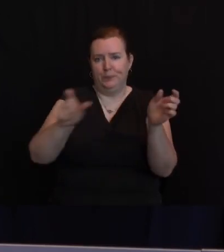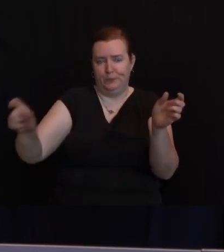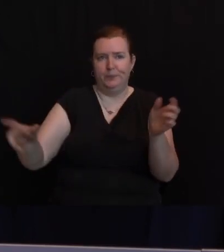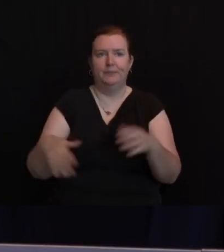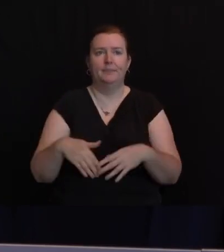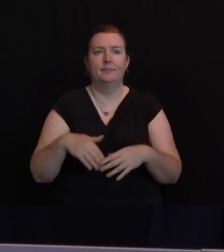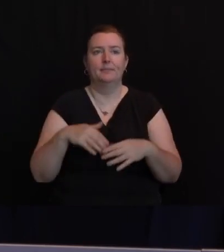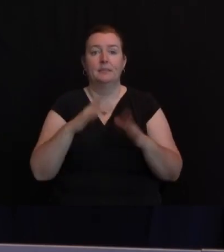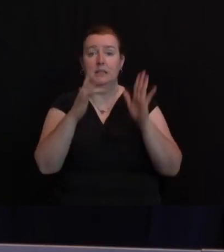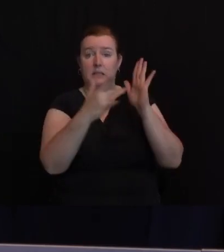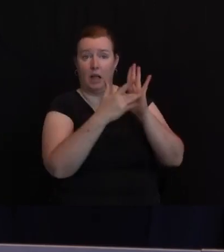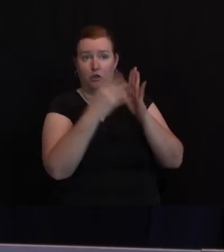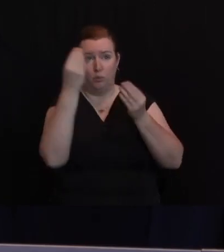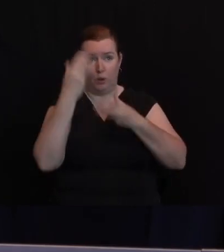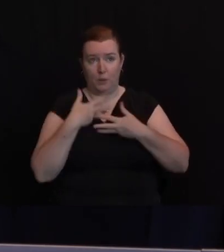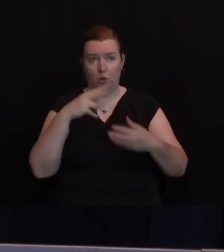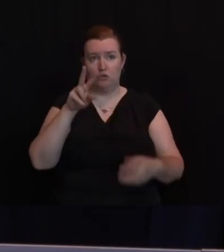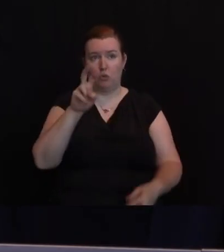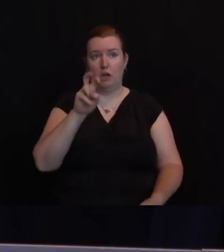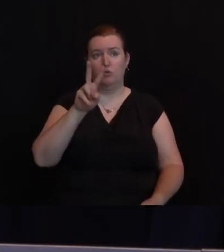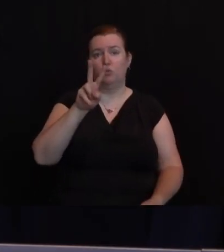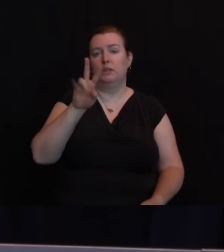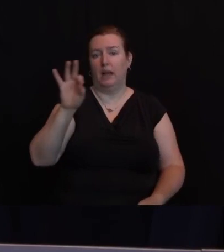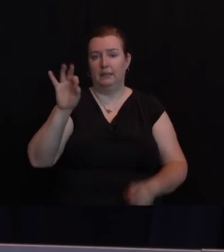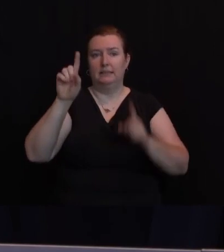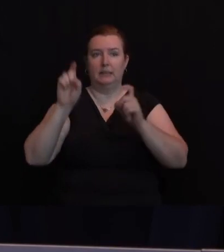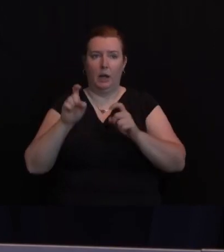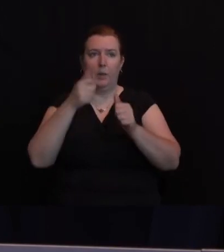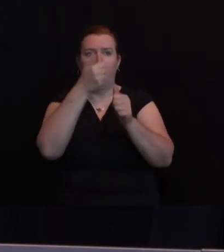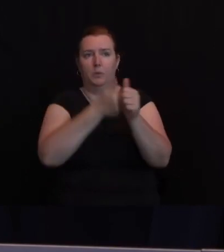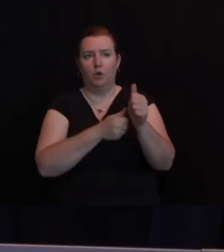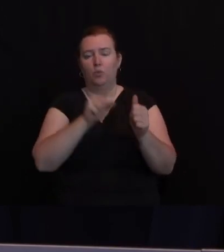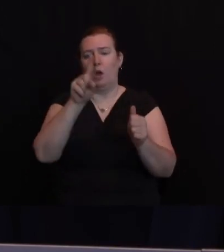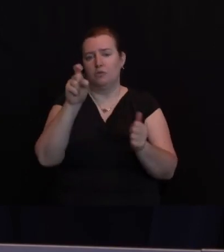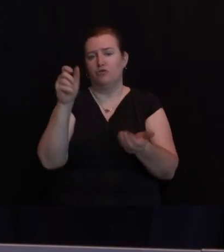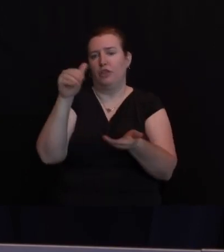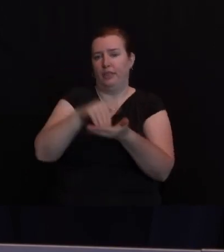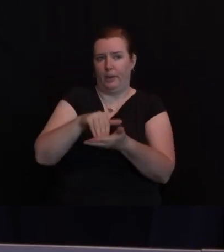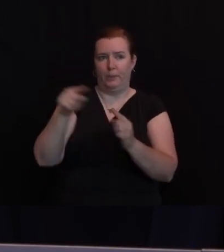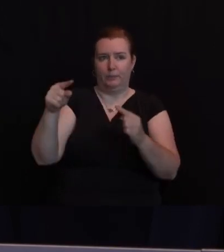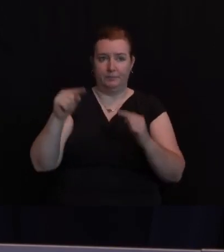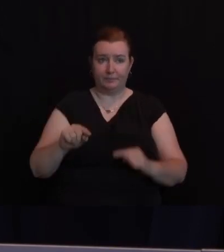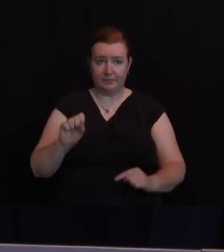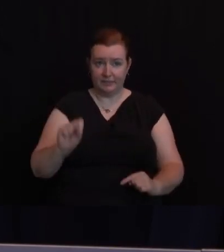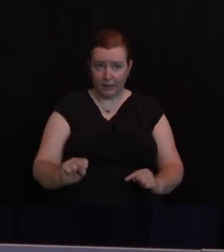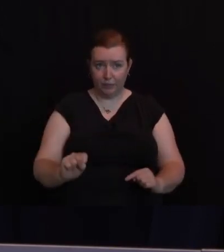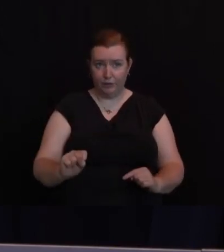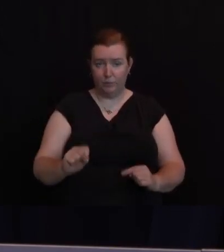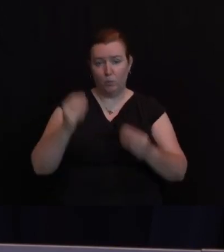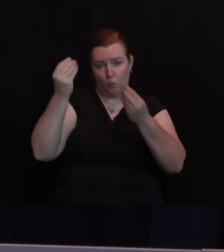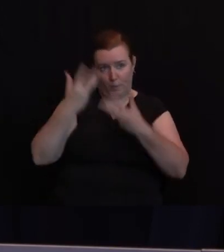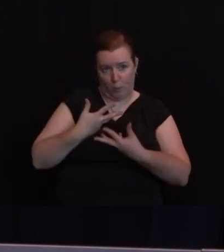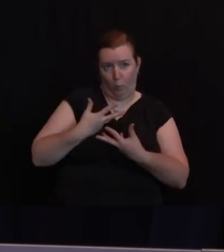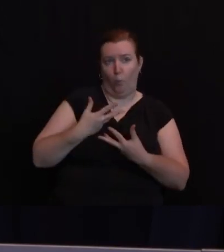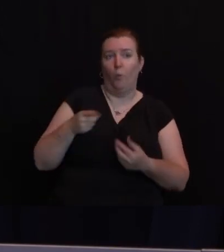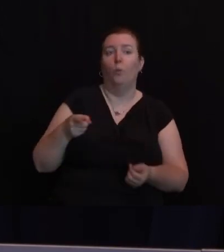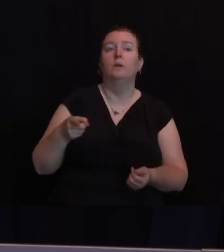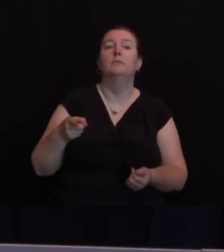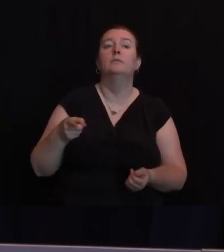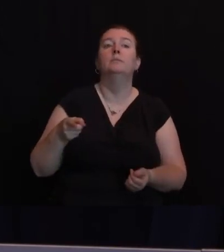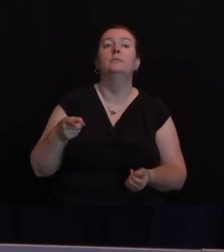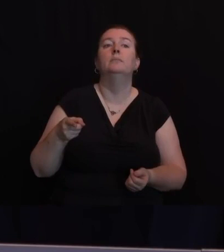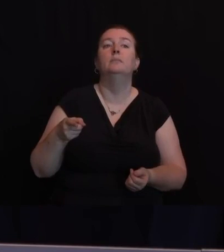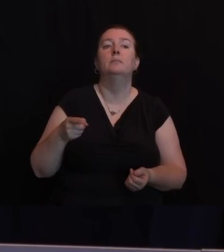reported 229 per 100,000 population, and the southern region led the state